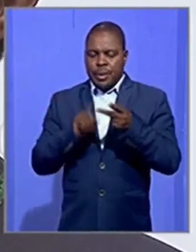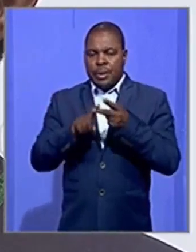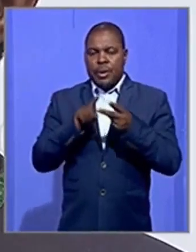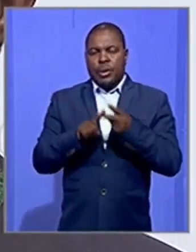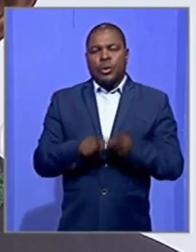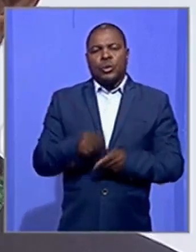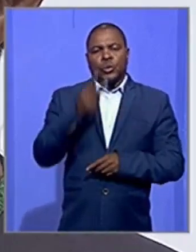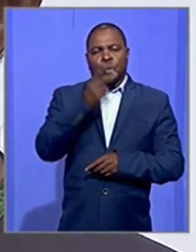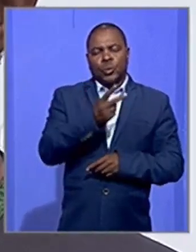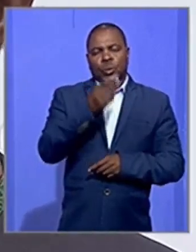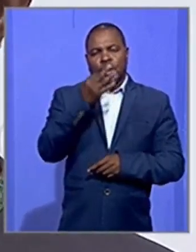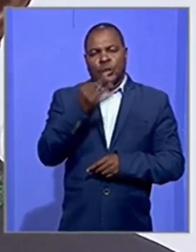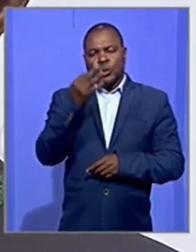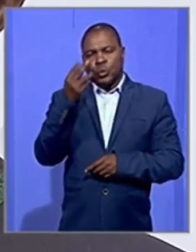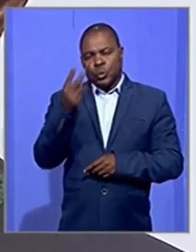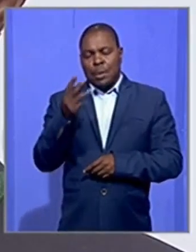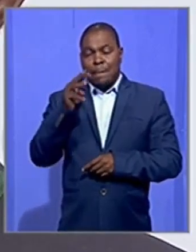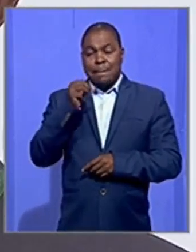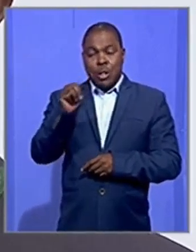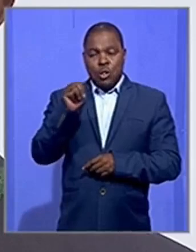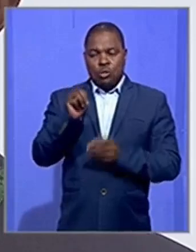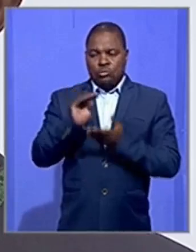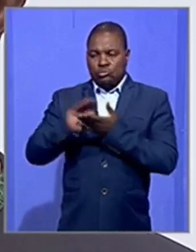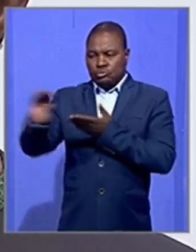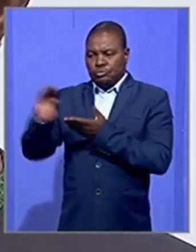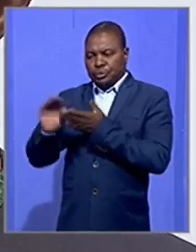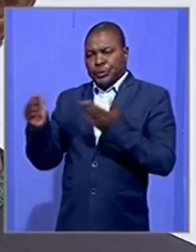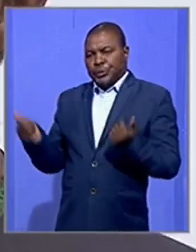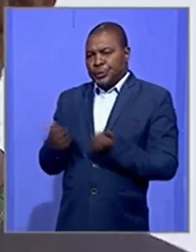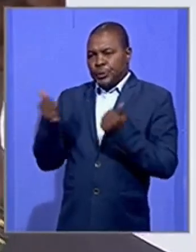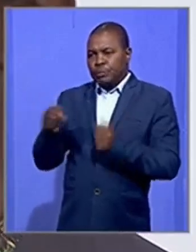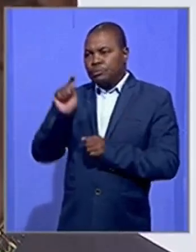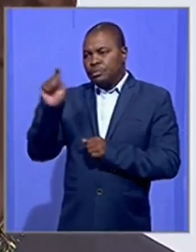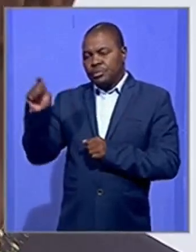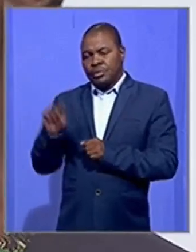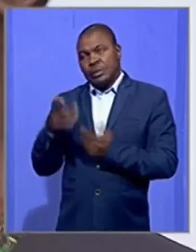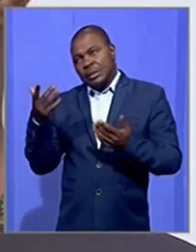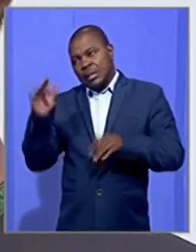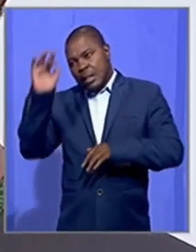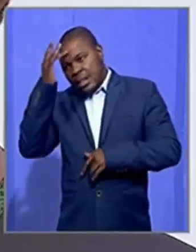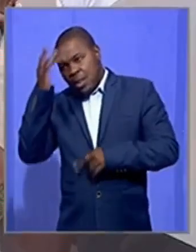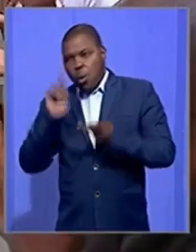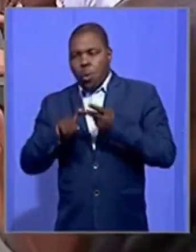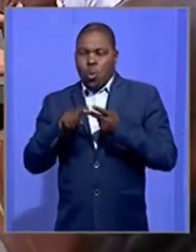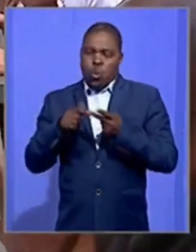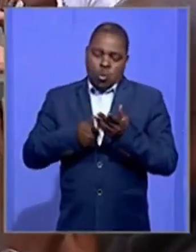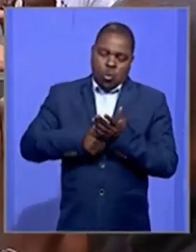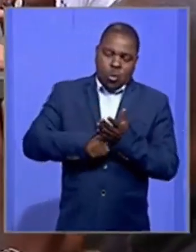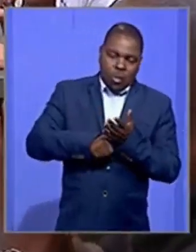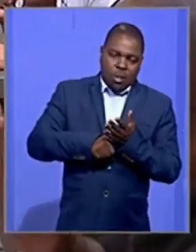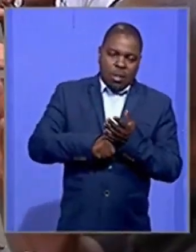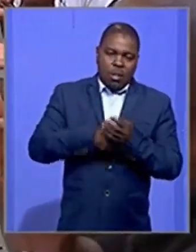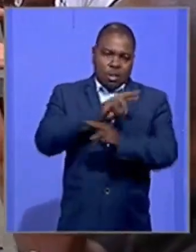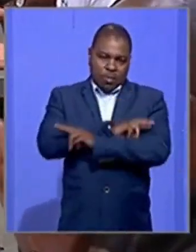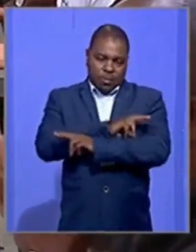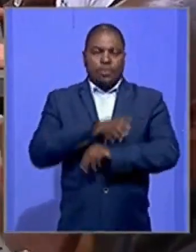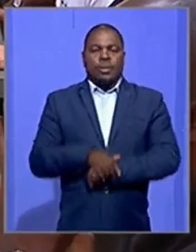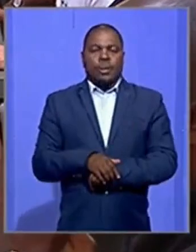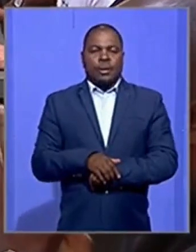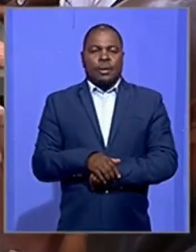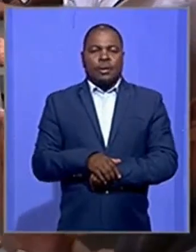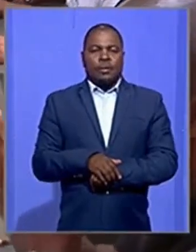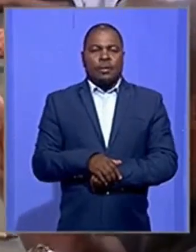232 million has been paid to those who are deserving, either for illnesses or for pension. Now we have to, through